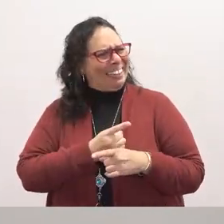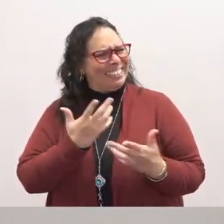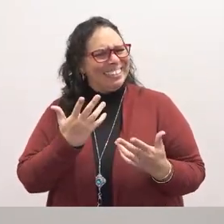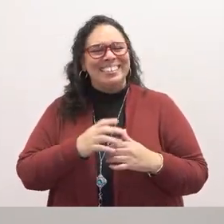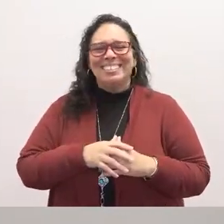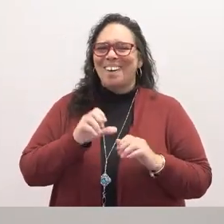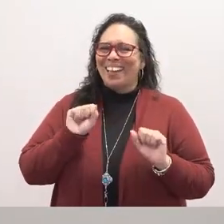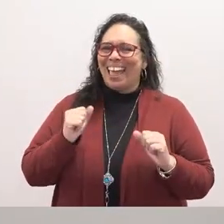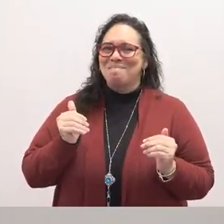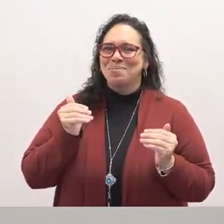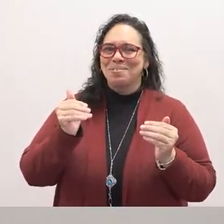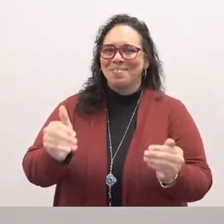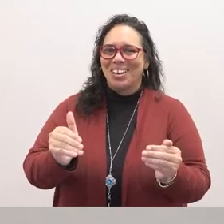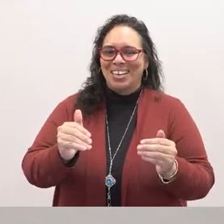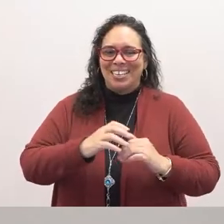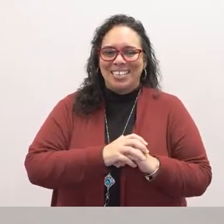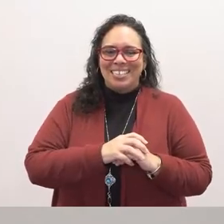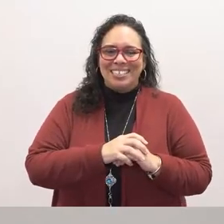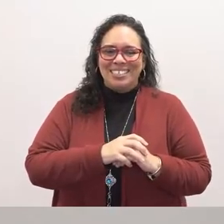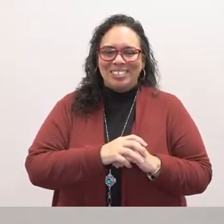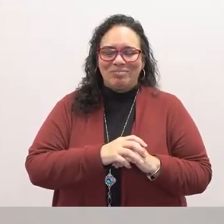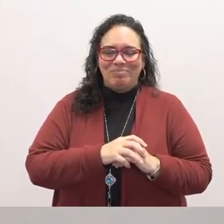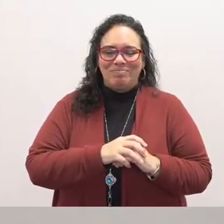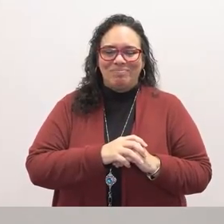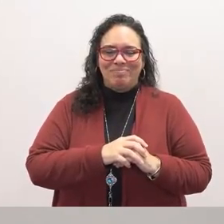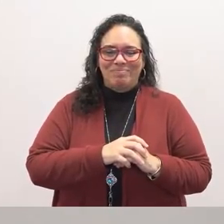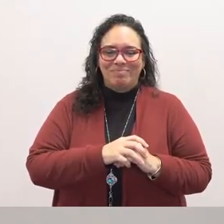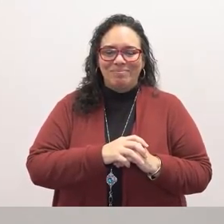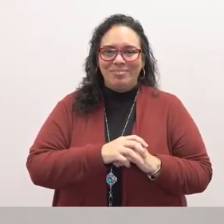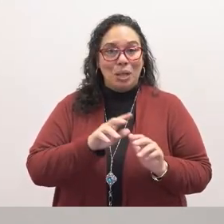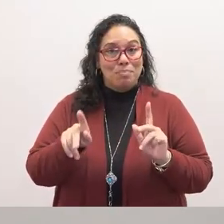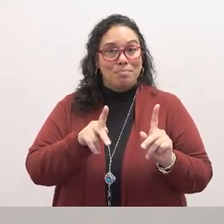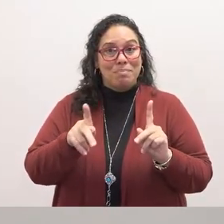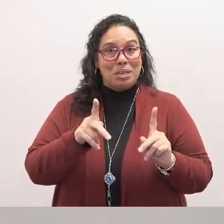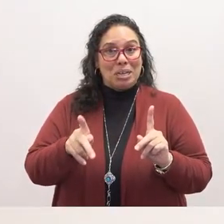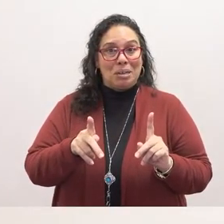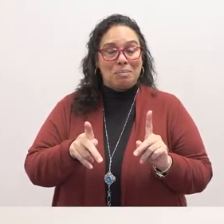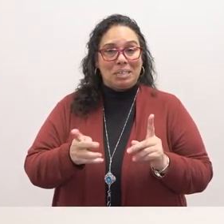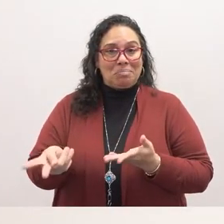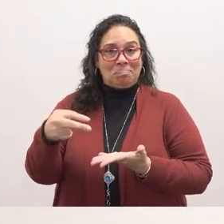So we can move on to public testimony.